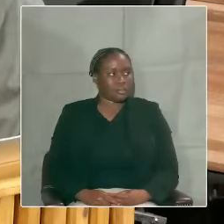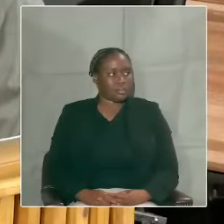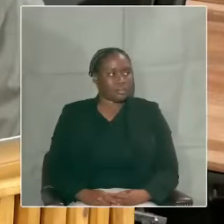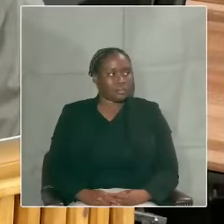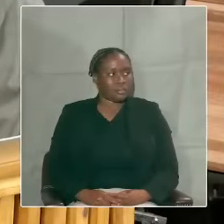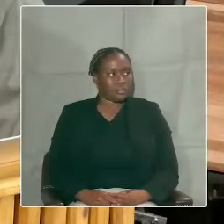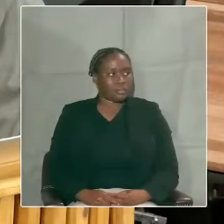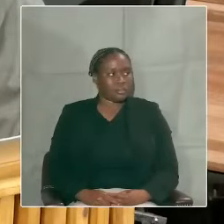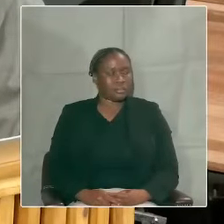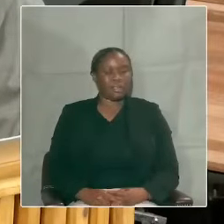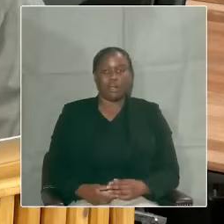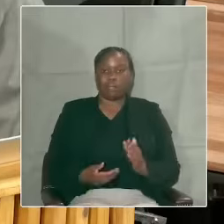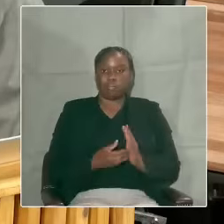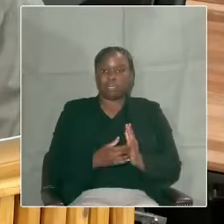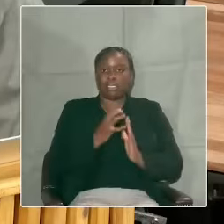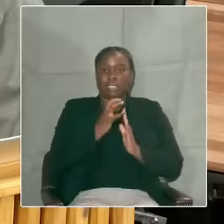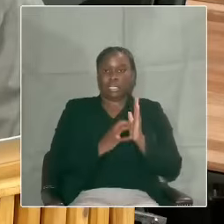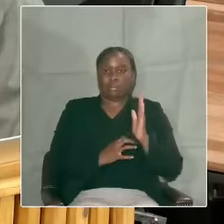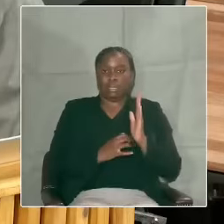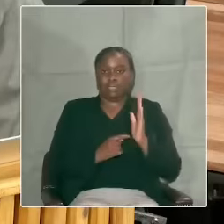statement, you proceed